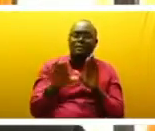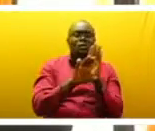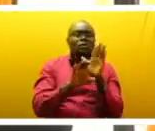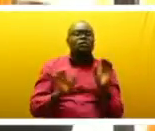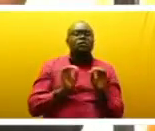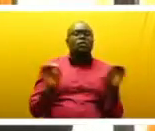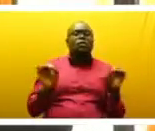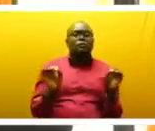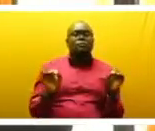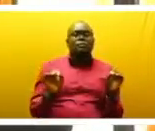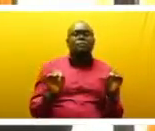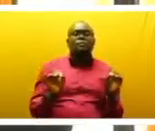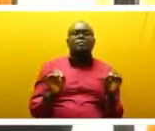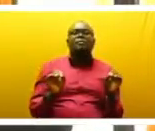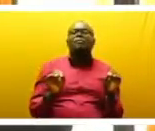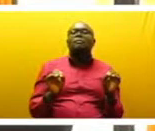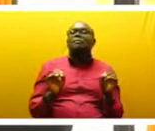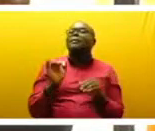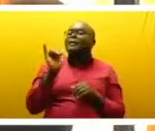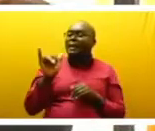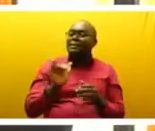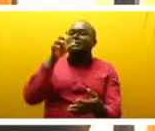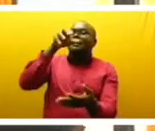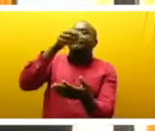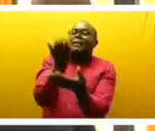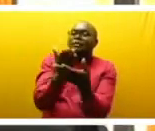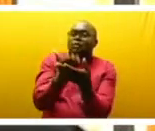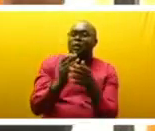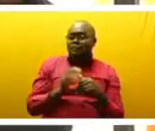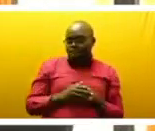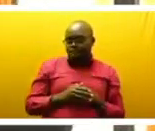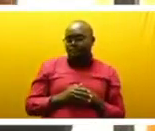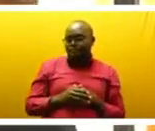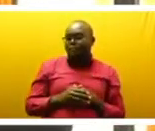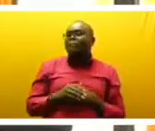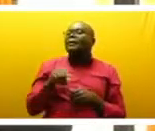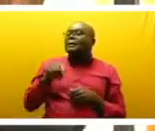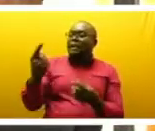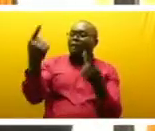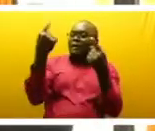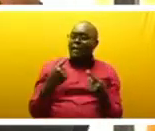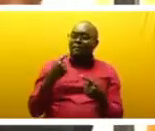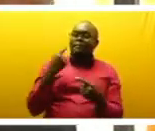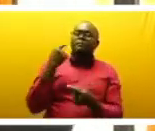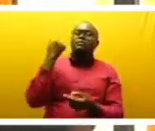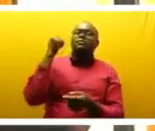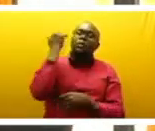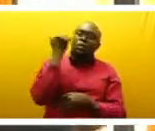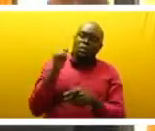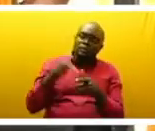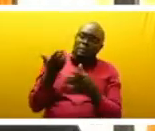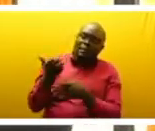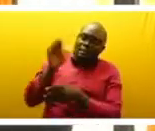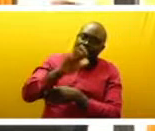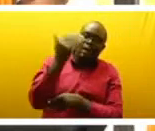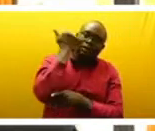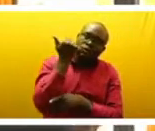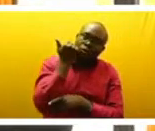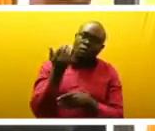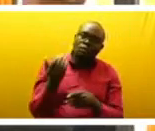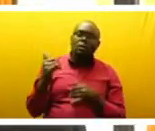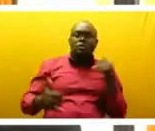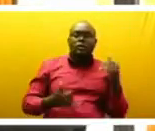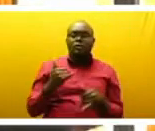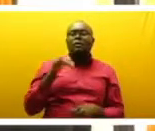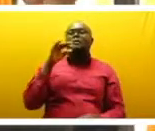I said, Helef was a petitioner in Maina Kiai case. Helef came to court. Helef has come back to court to enjoy the fruits of